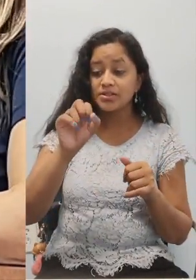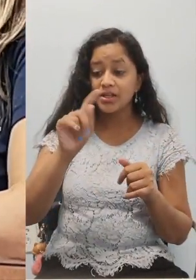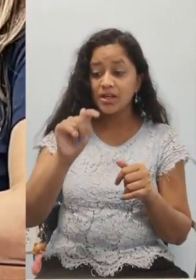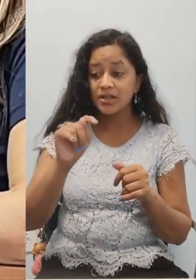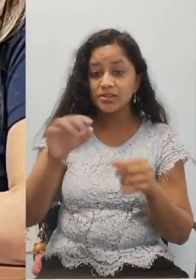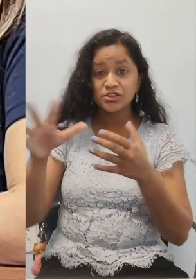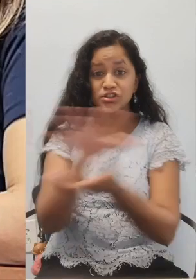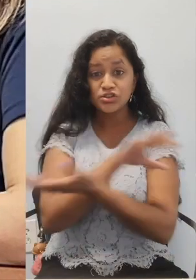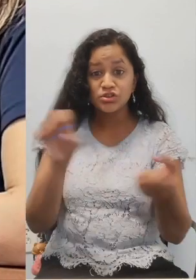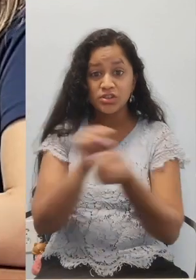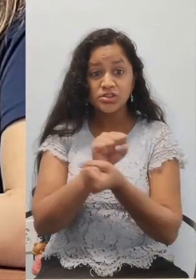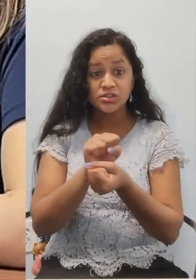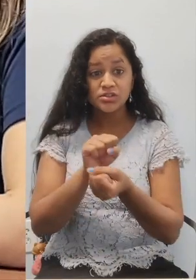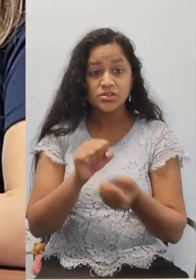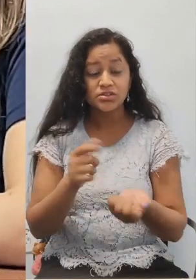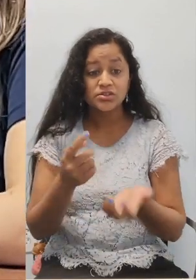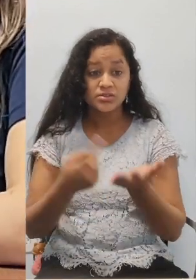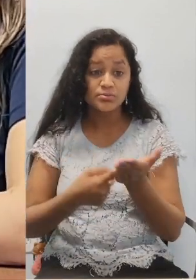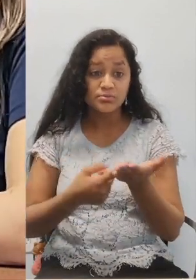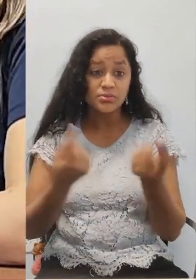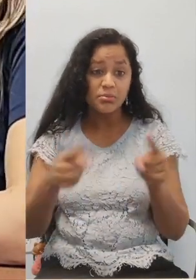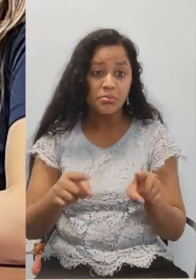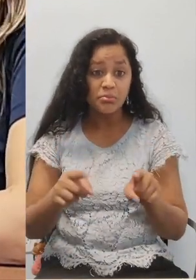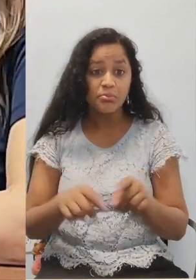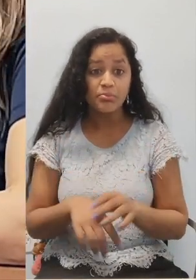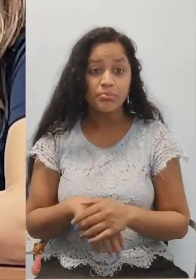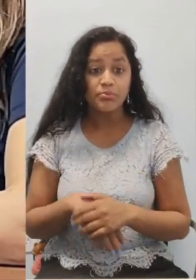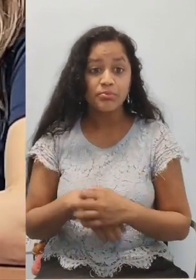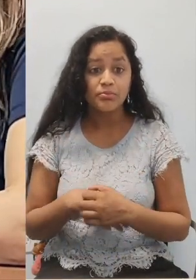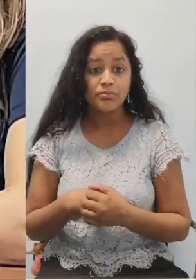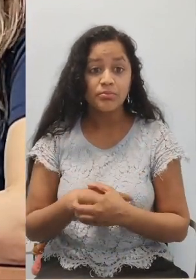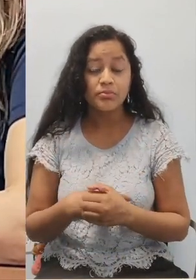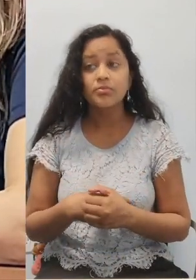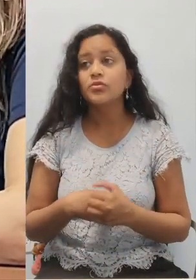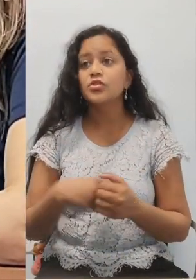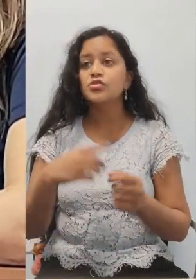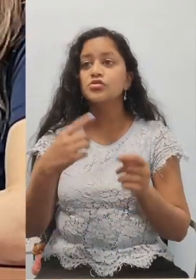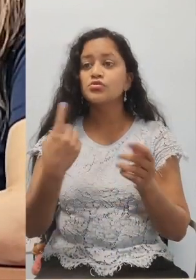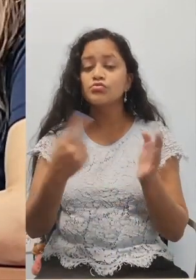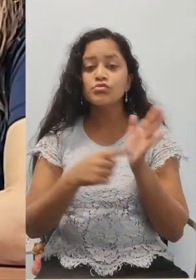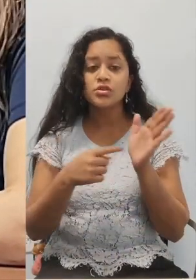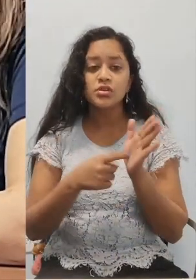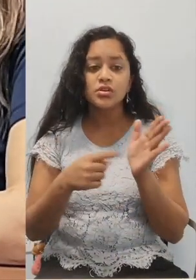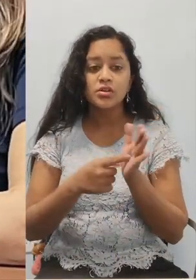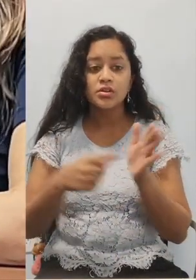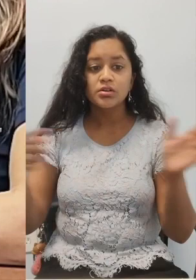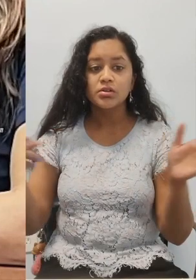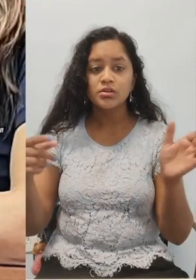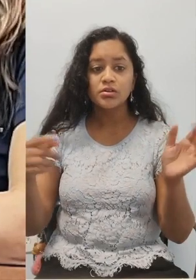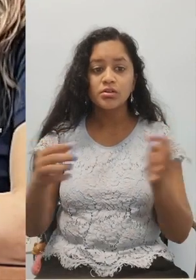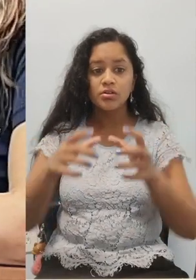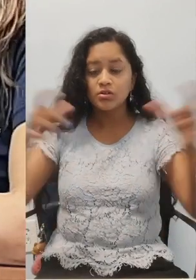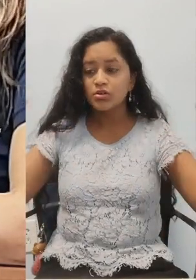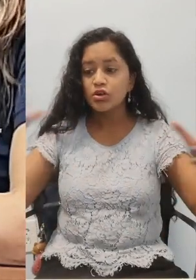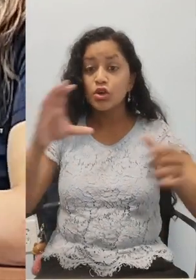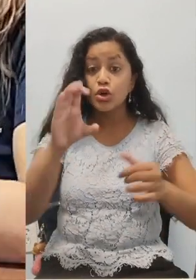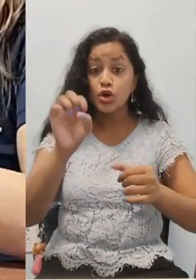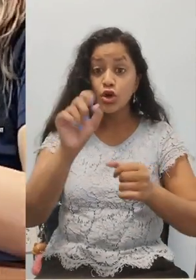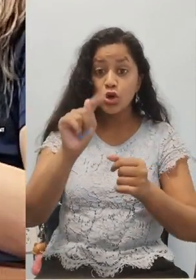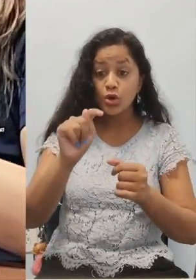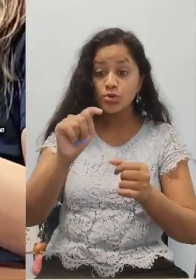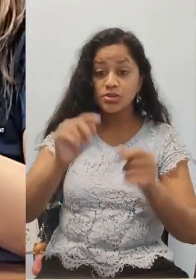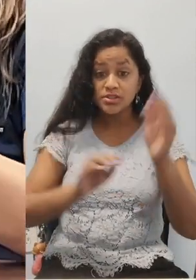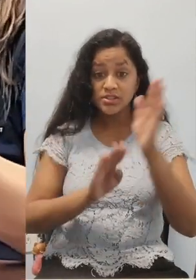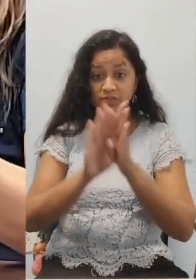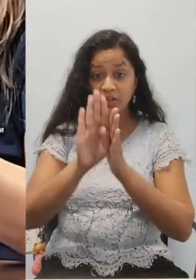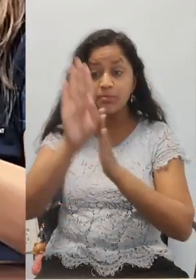then we have also the habitat destruction and degradation. So for example,